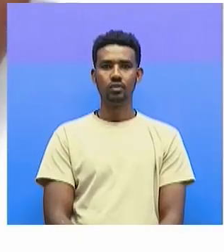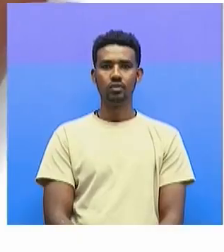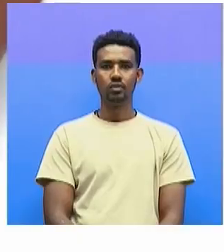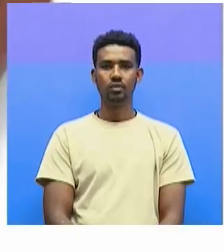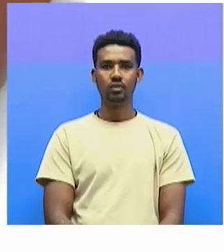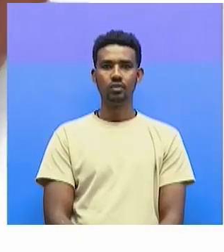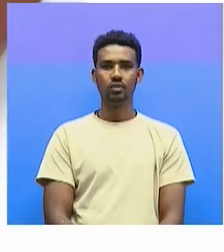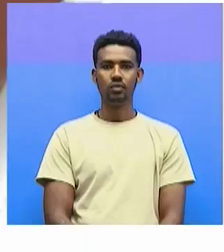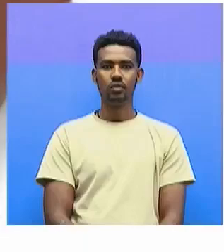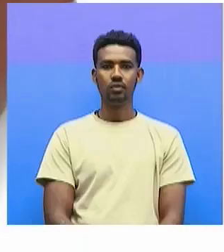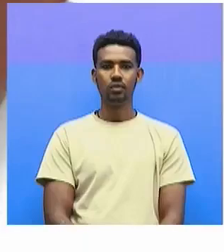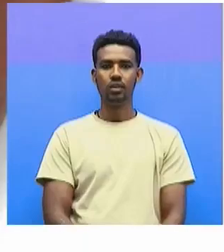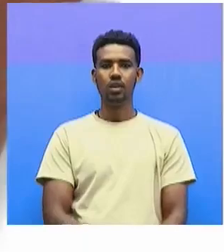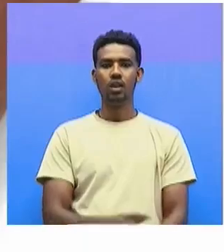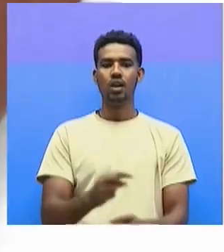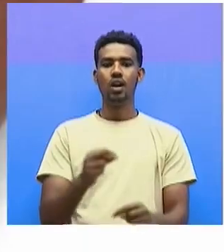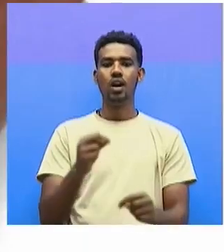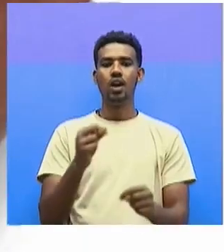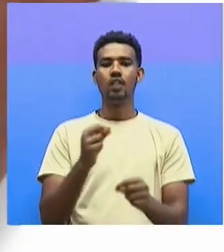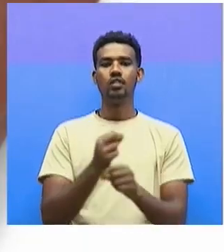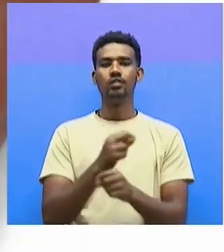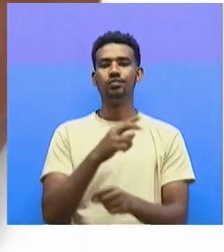Question number 1.